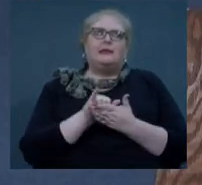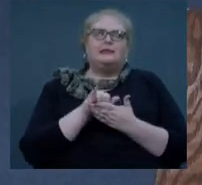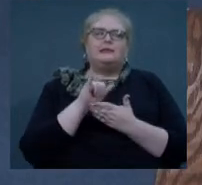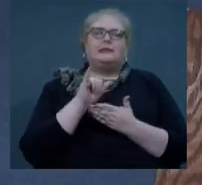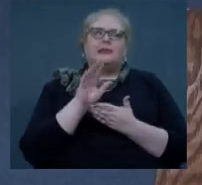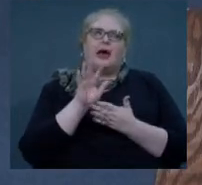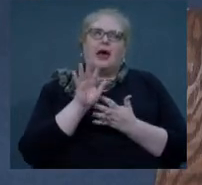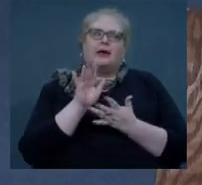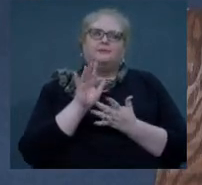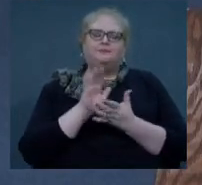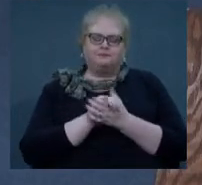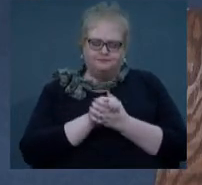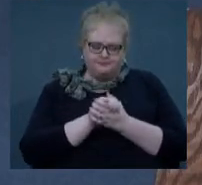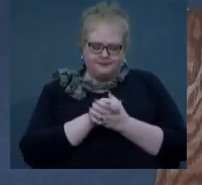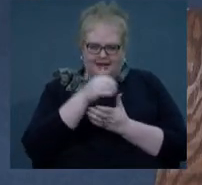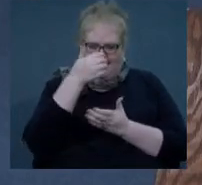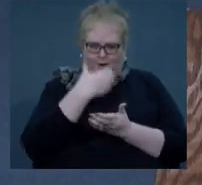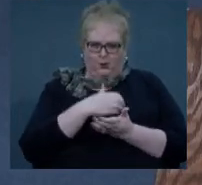it was,